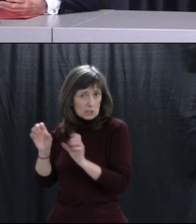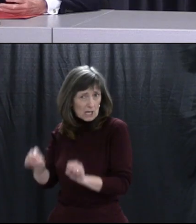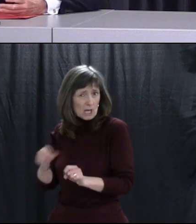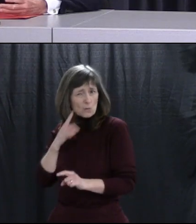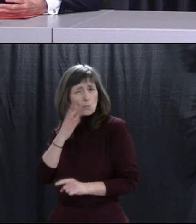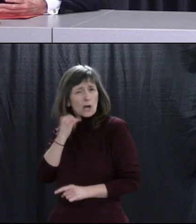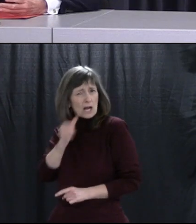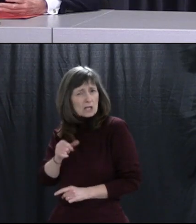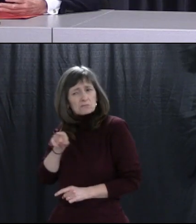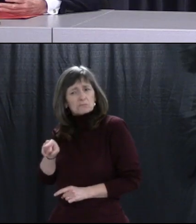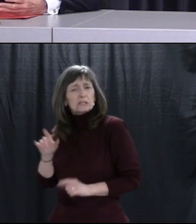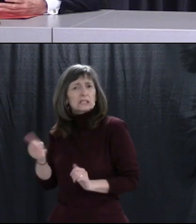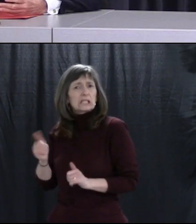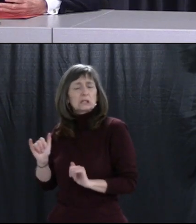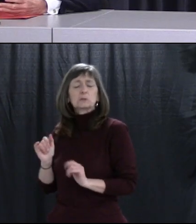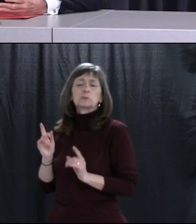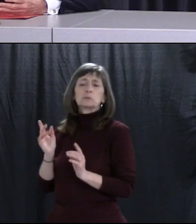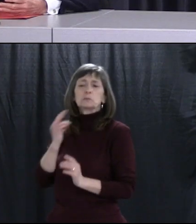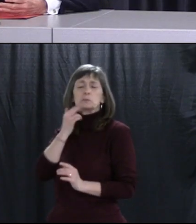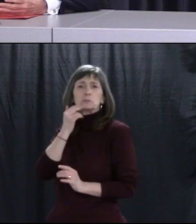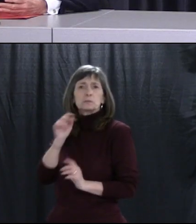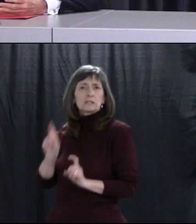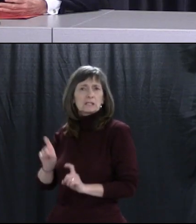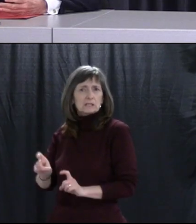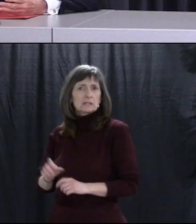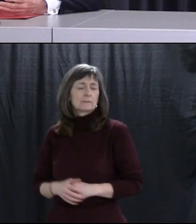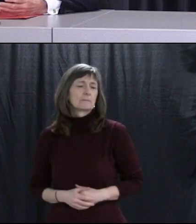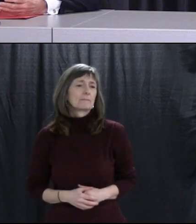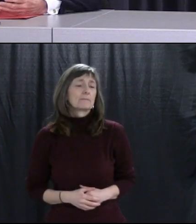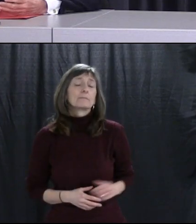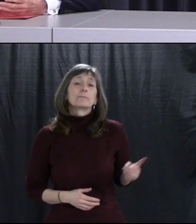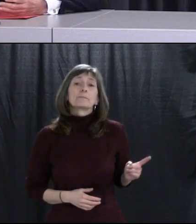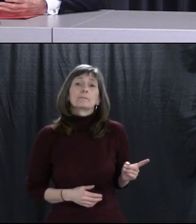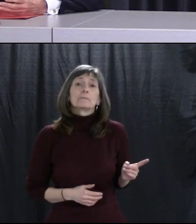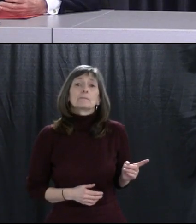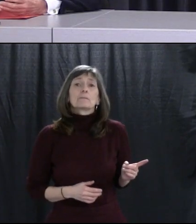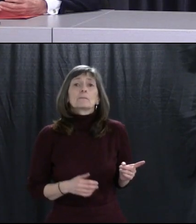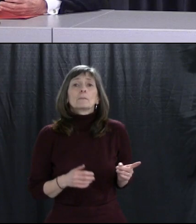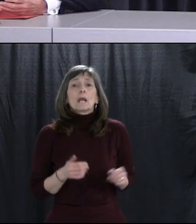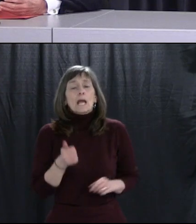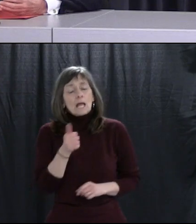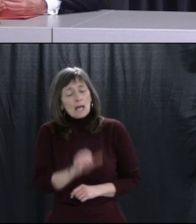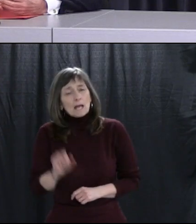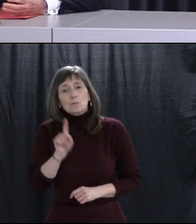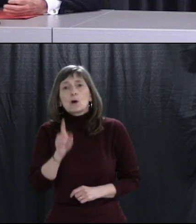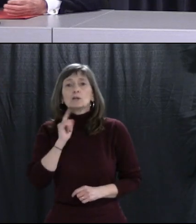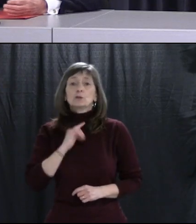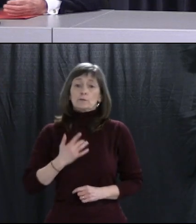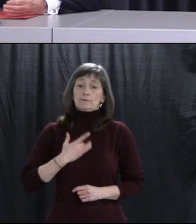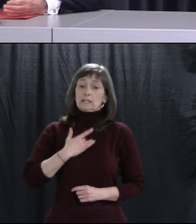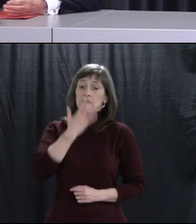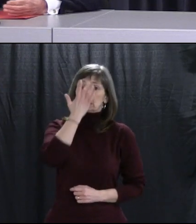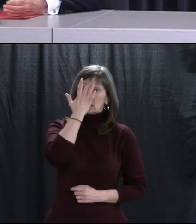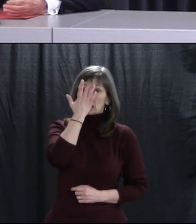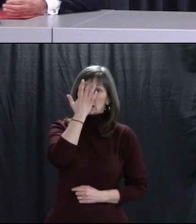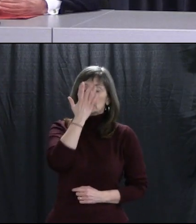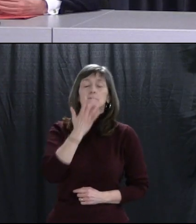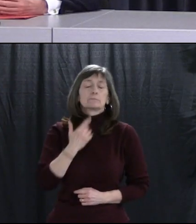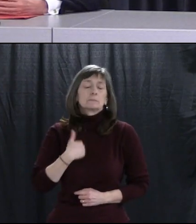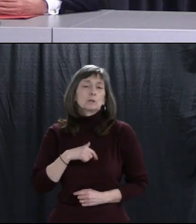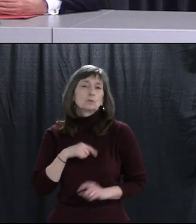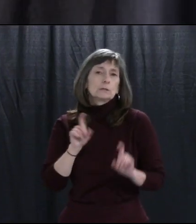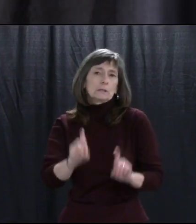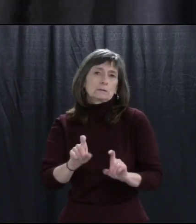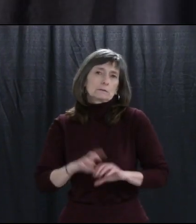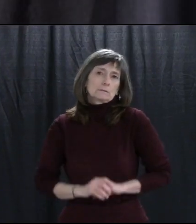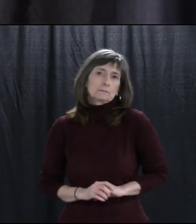example? If I may, we're testing anyone who has influenza-like symptoms. We added that to the panel. If you